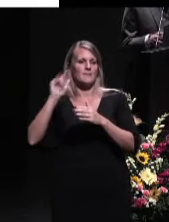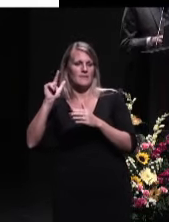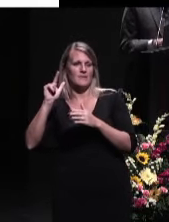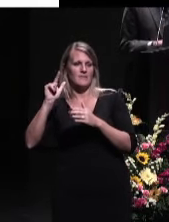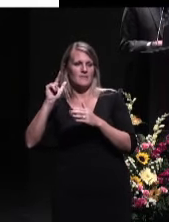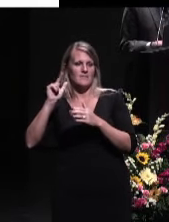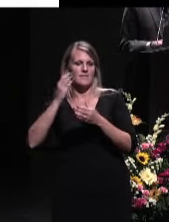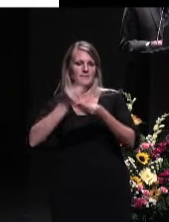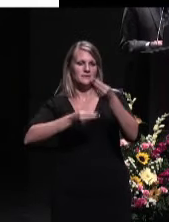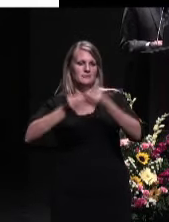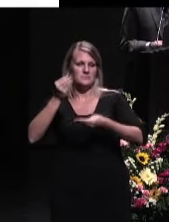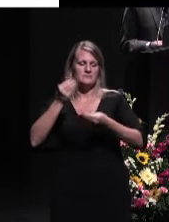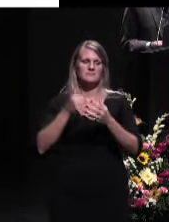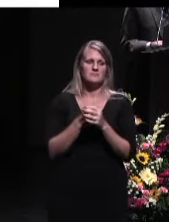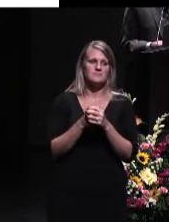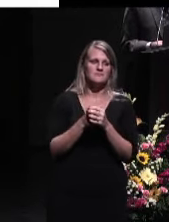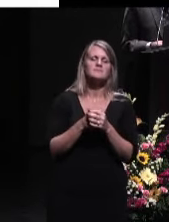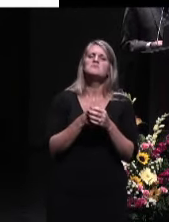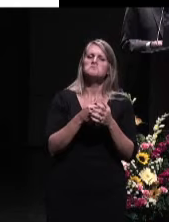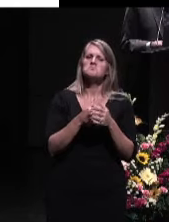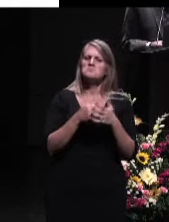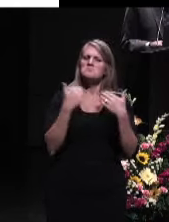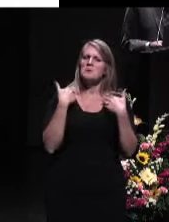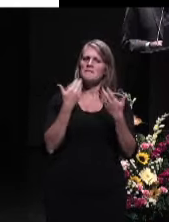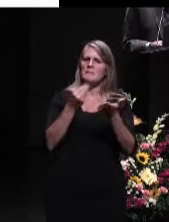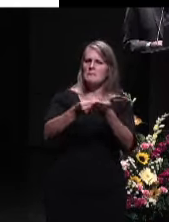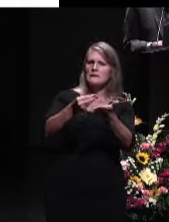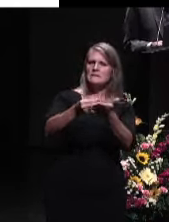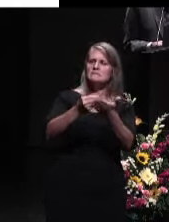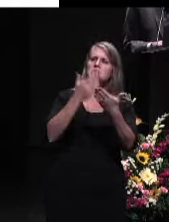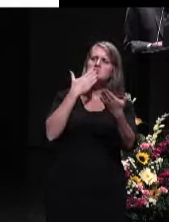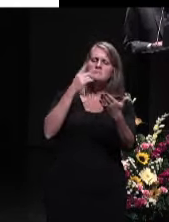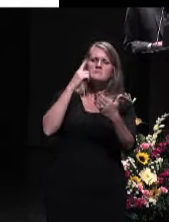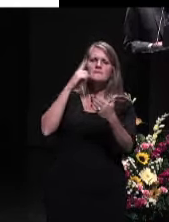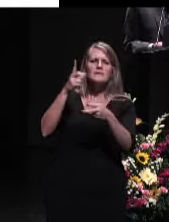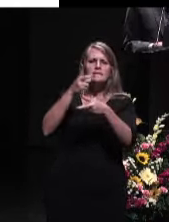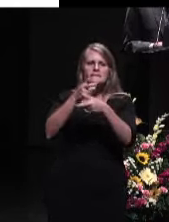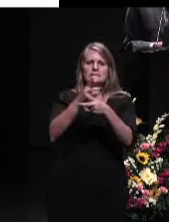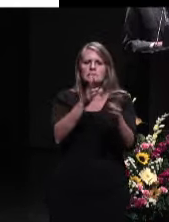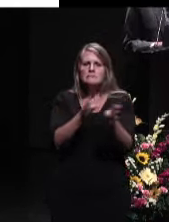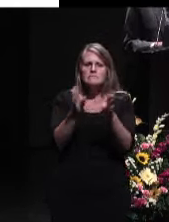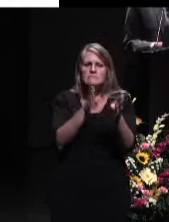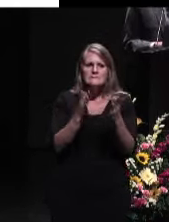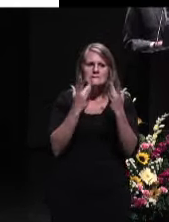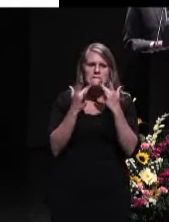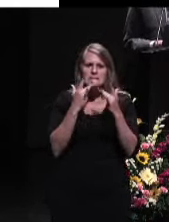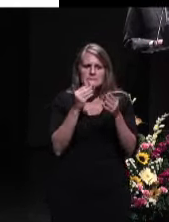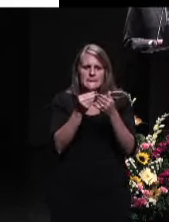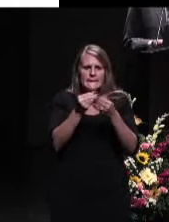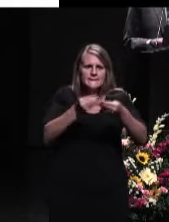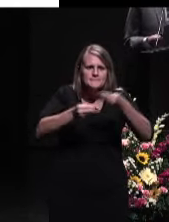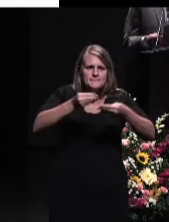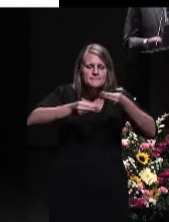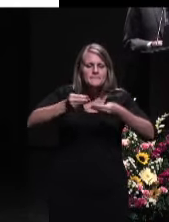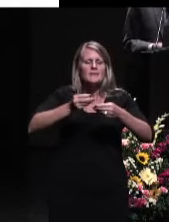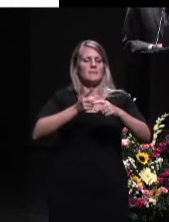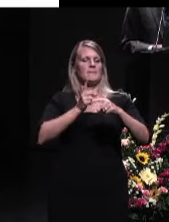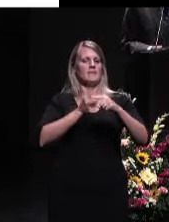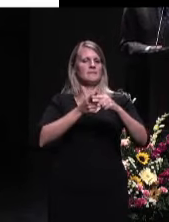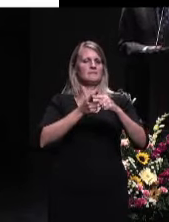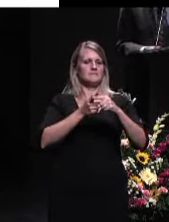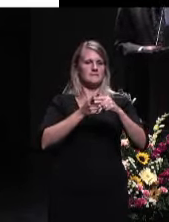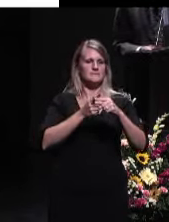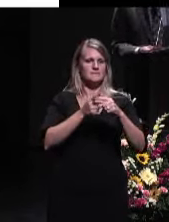situation thanks to some diligence, thanks to a lot of careful planning and work, as well as the